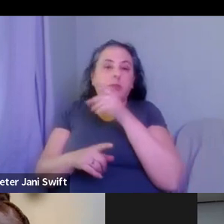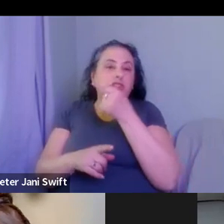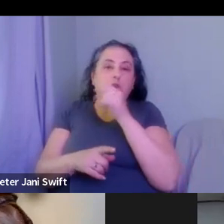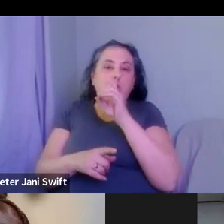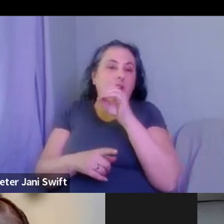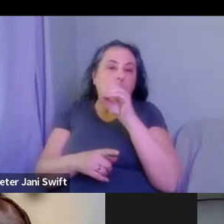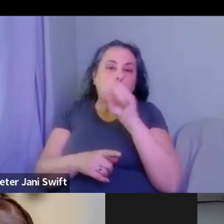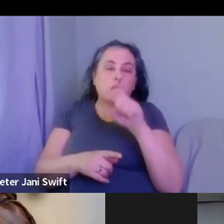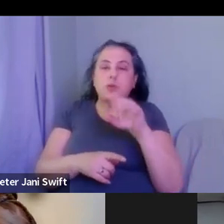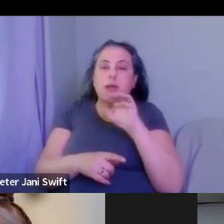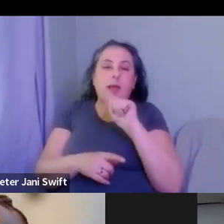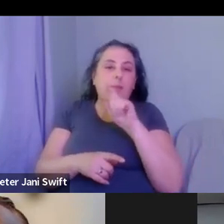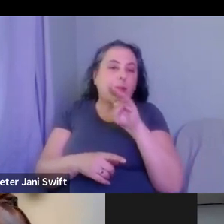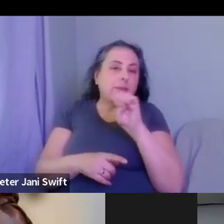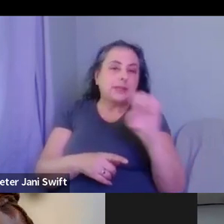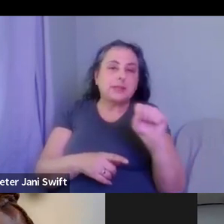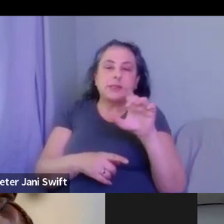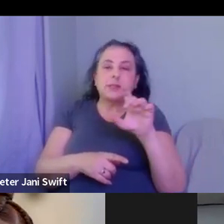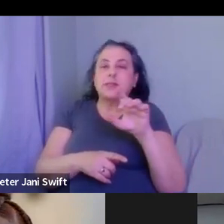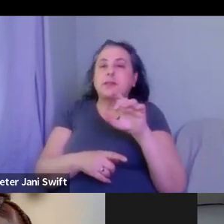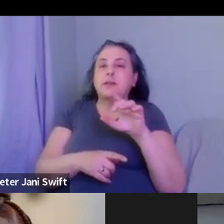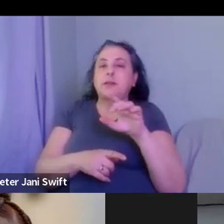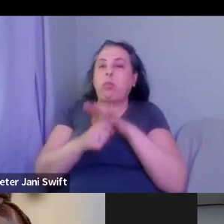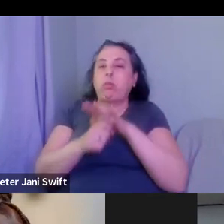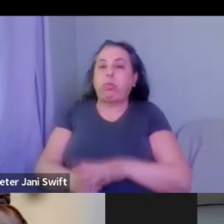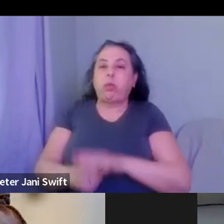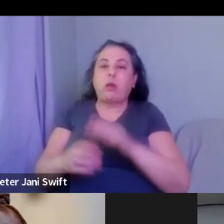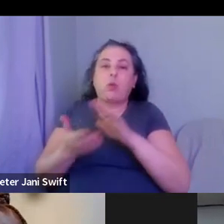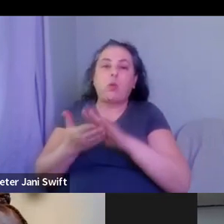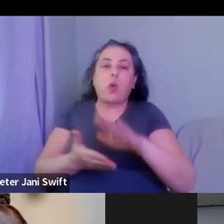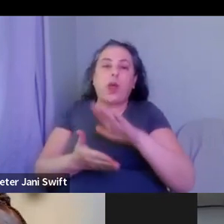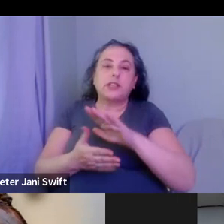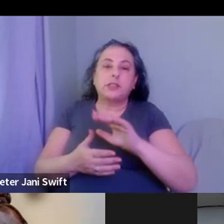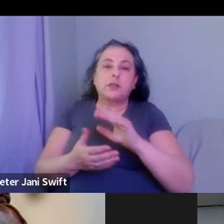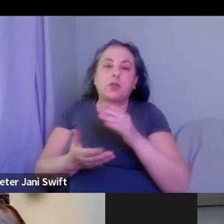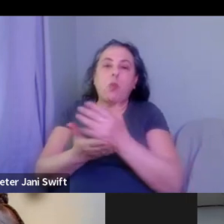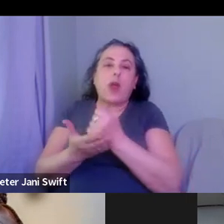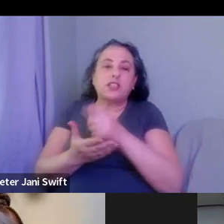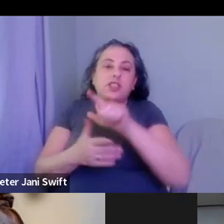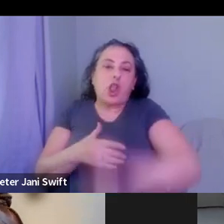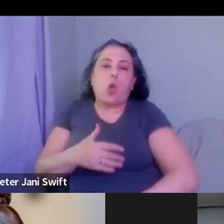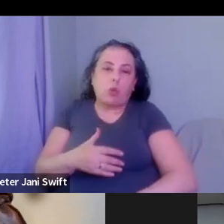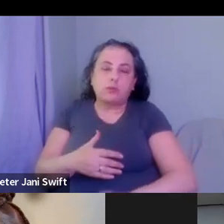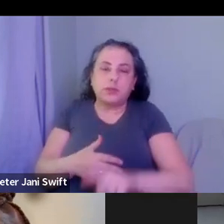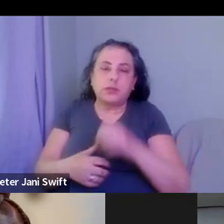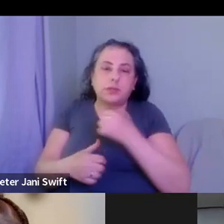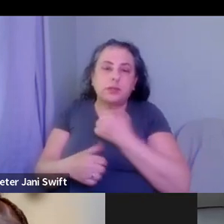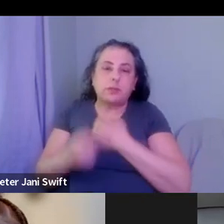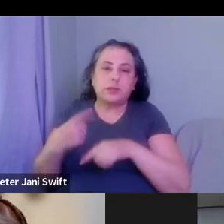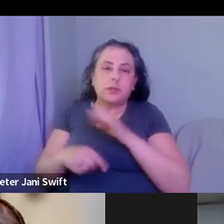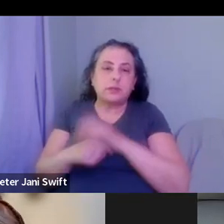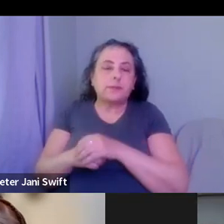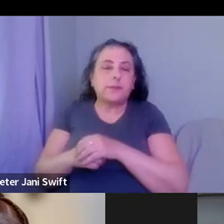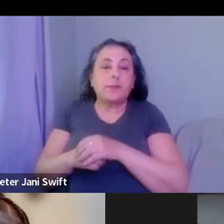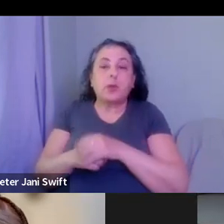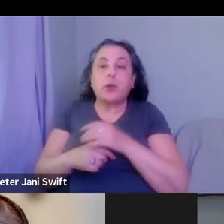Applebee's, definitely to keep wages low. And so we do have the High Rose